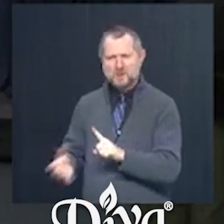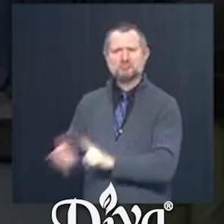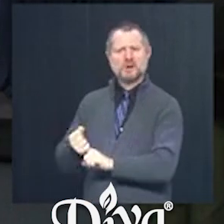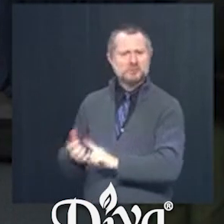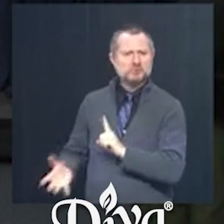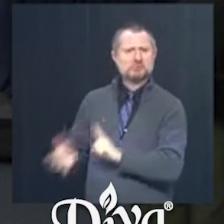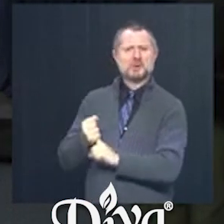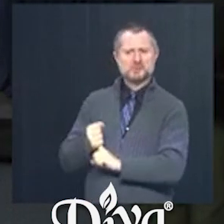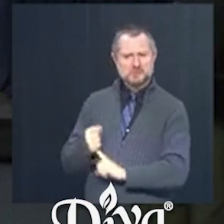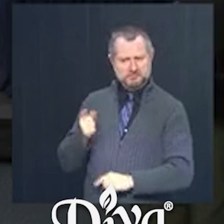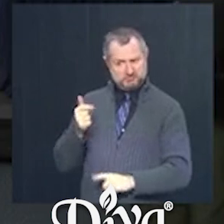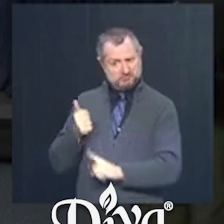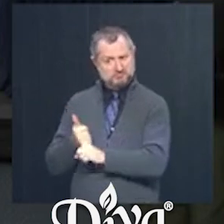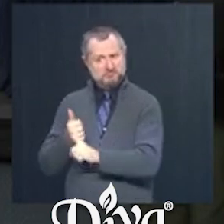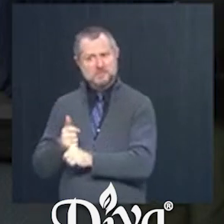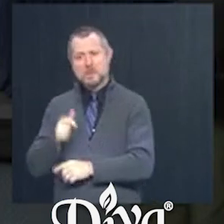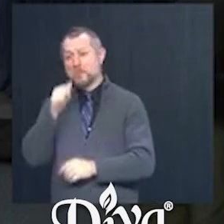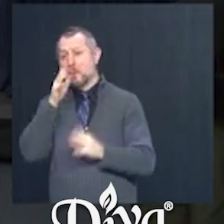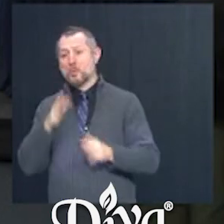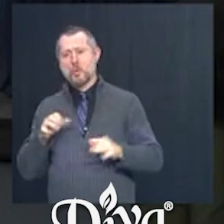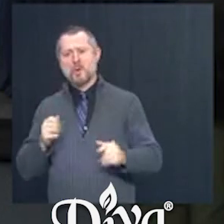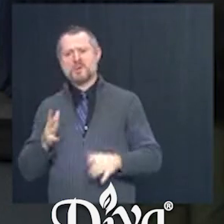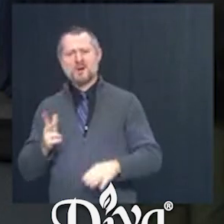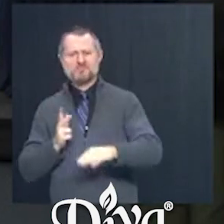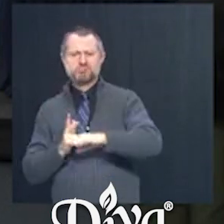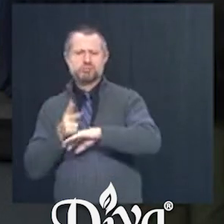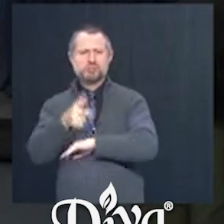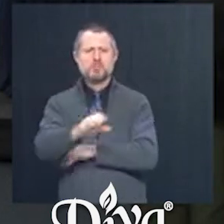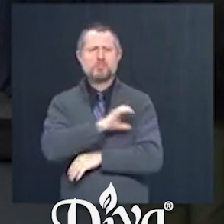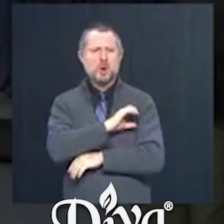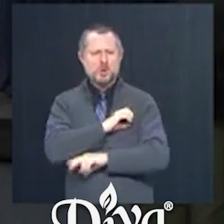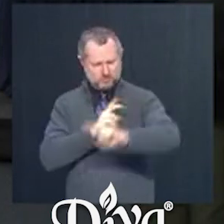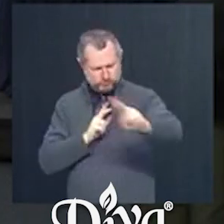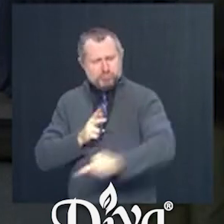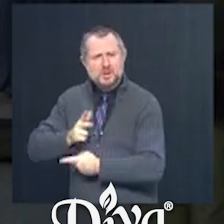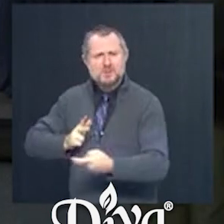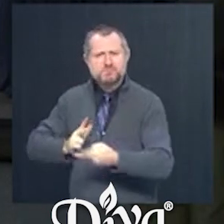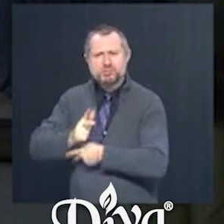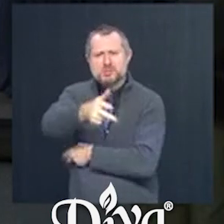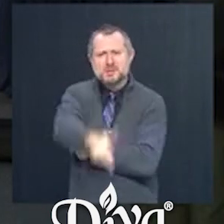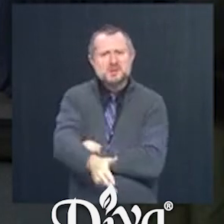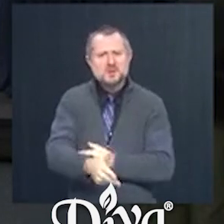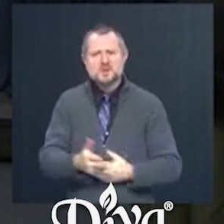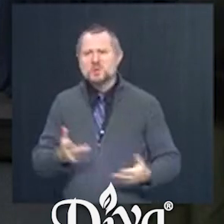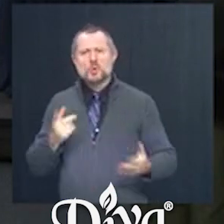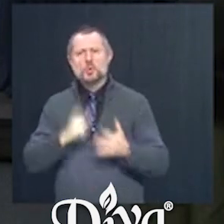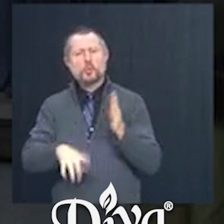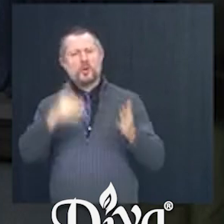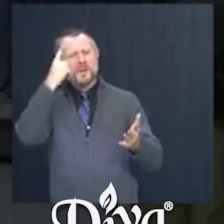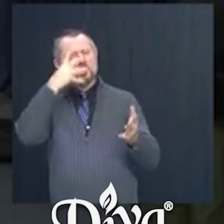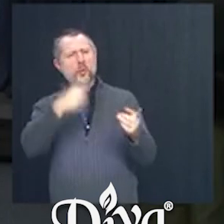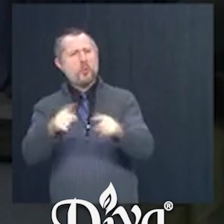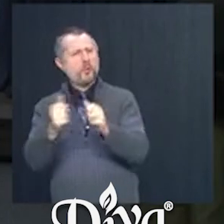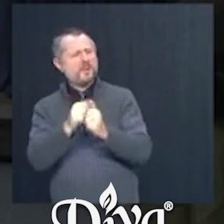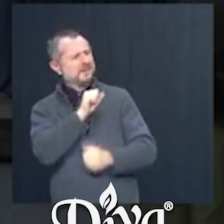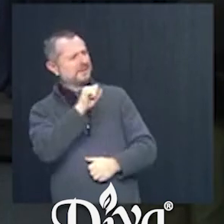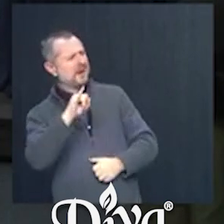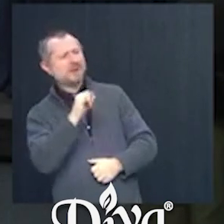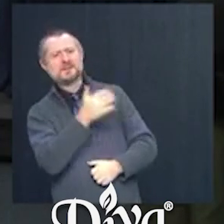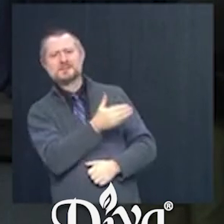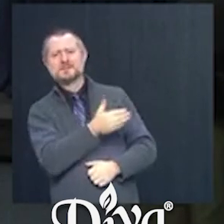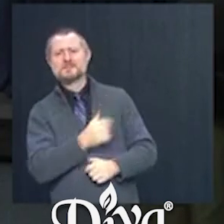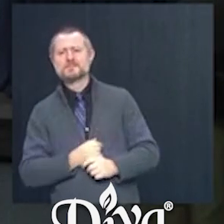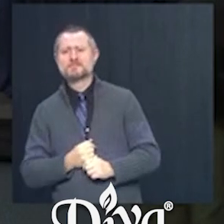heard about where he may have run over a sheriff with his car. What do you make of what's going on out there? Is there some sort of aversion